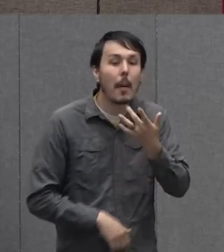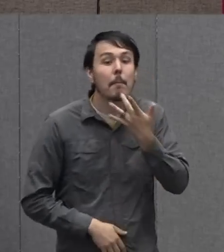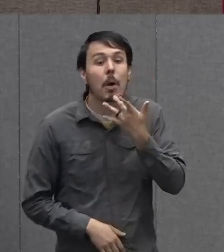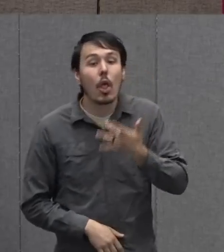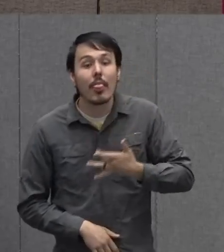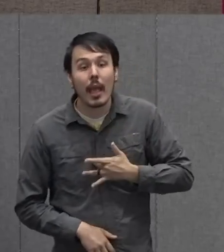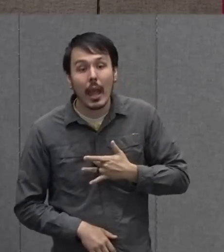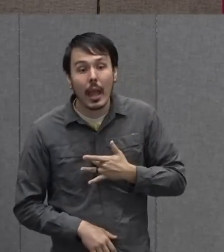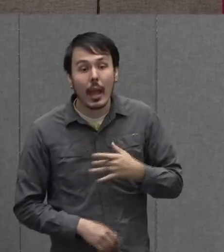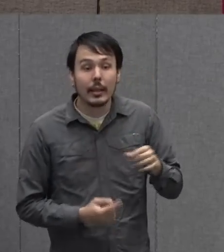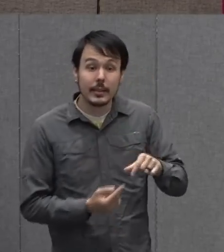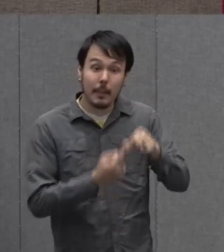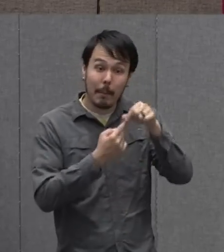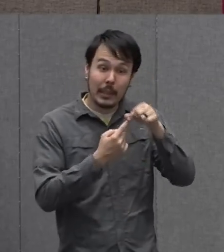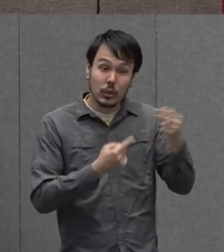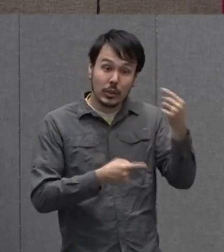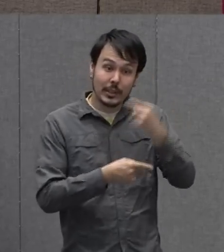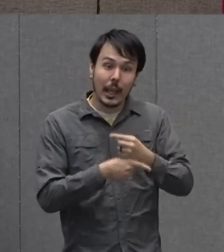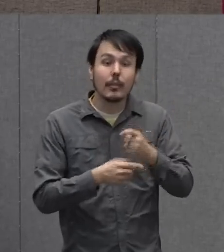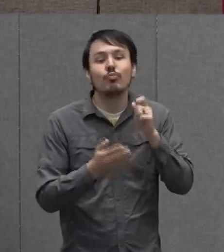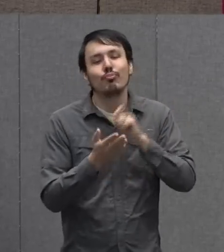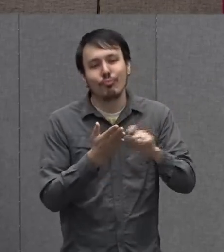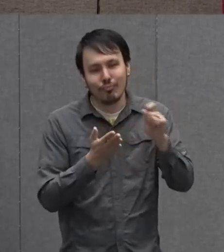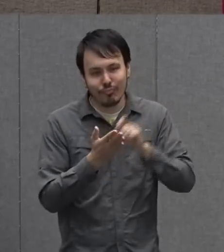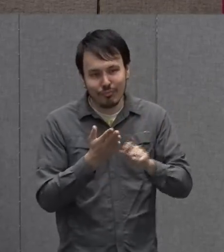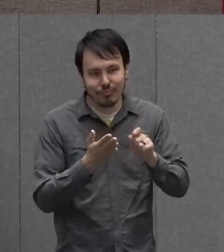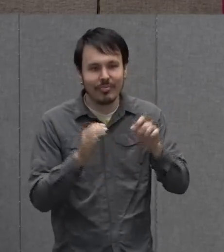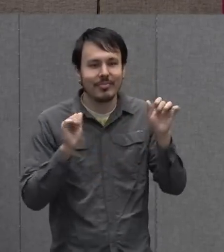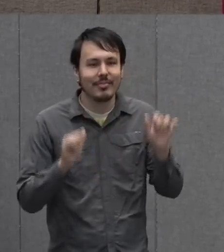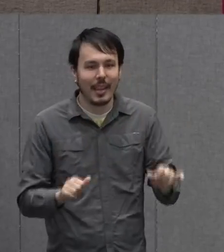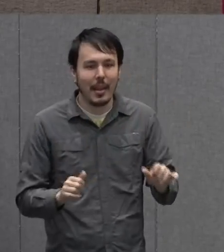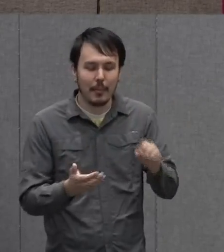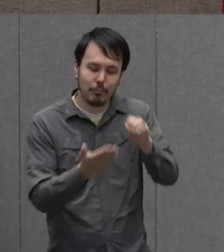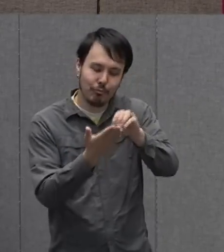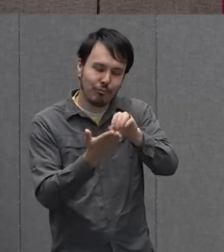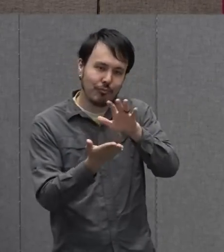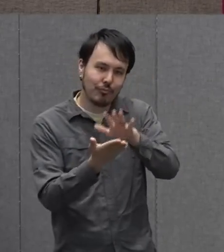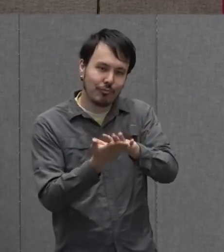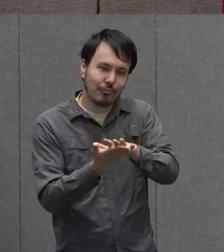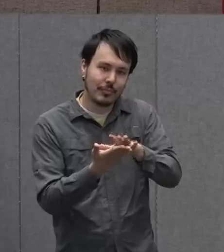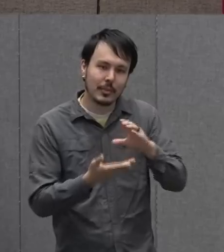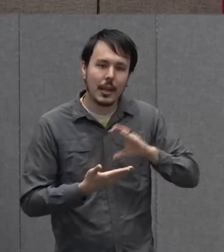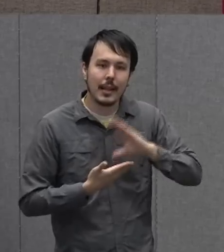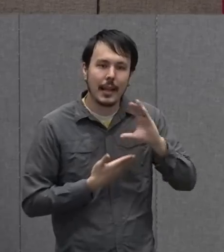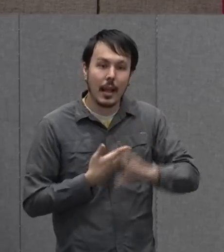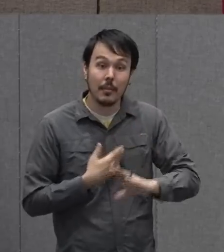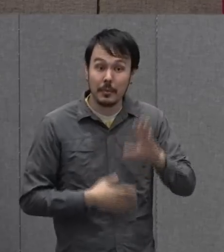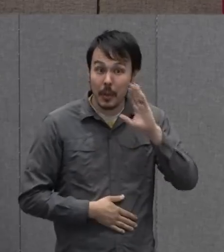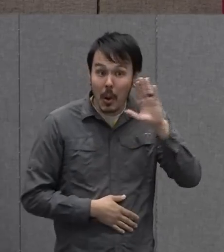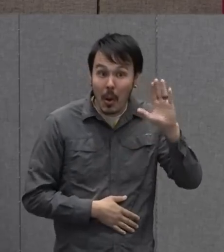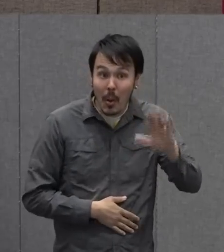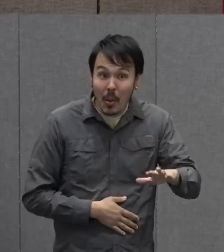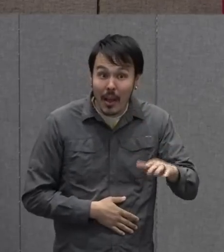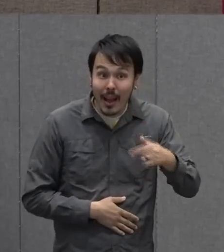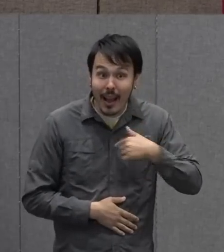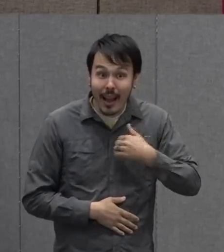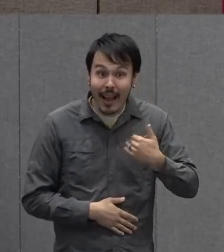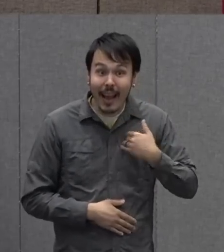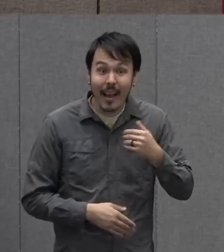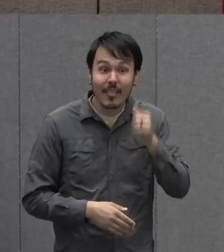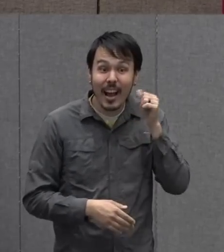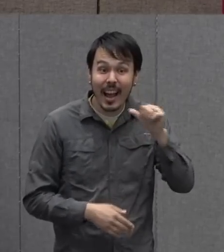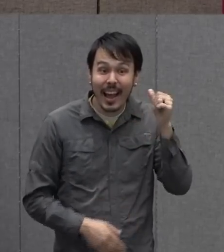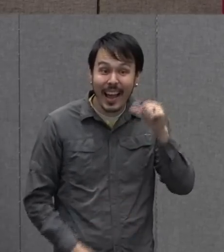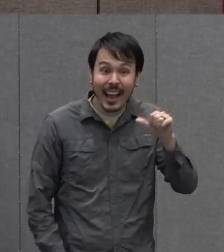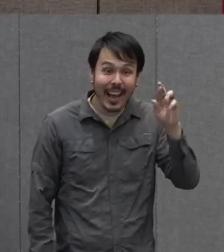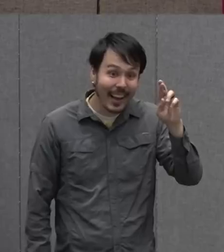special days, you can write them on the calendar. Did you know I have an Aunt Ruthie?